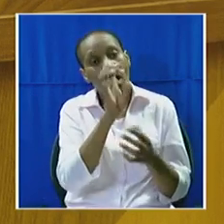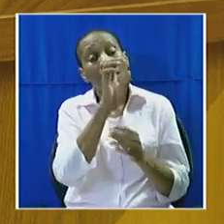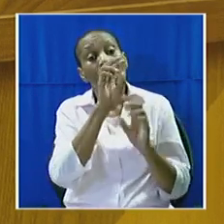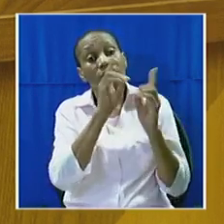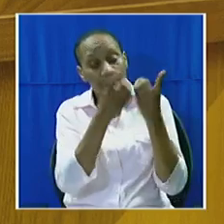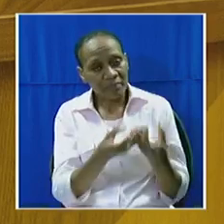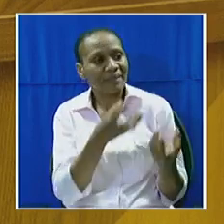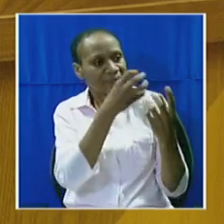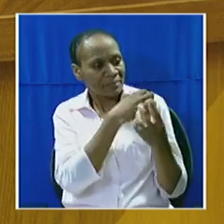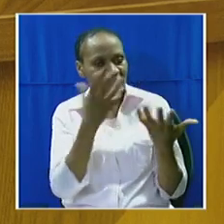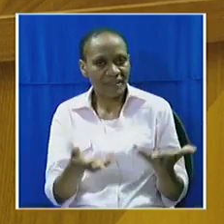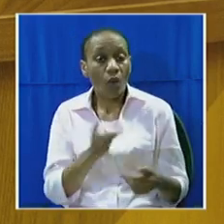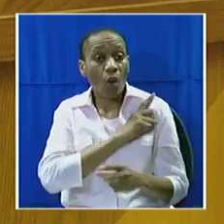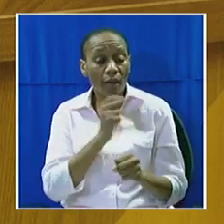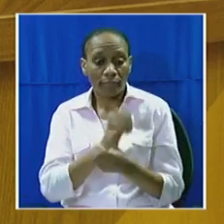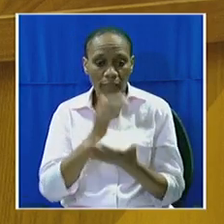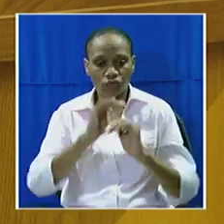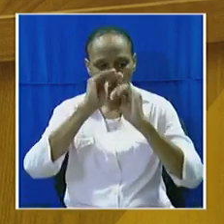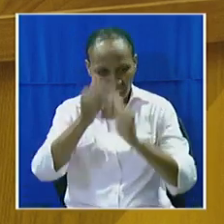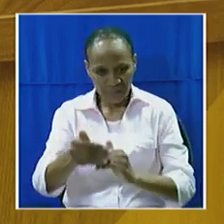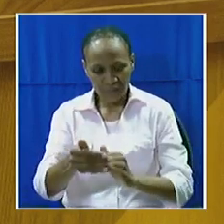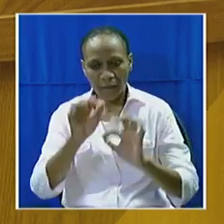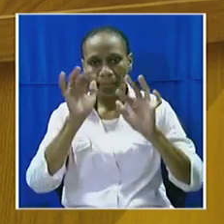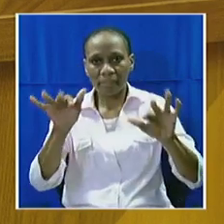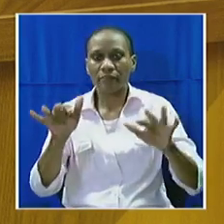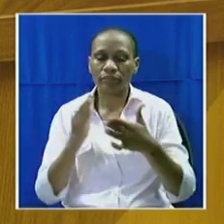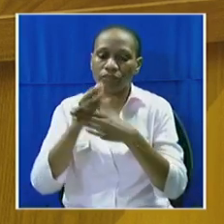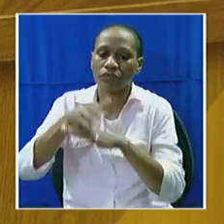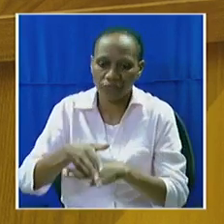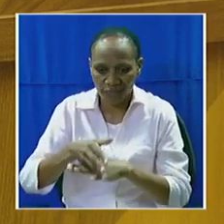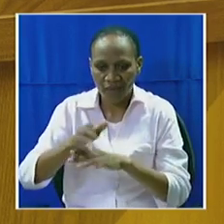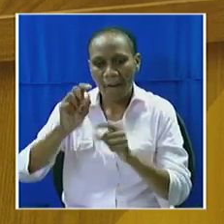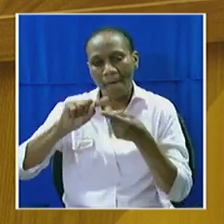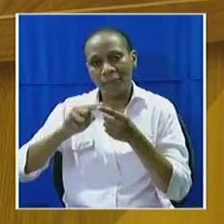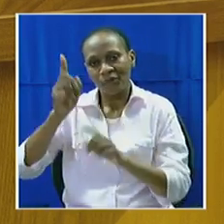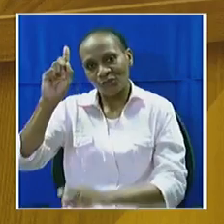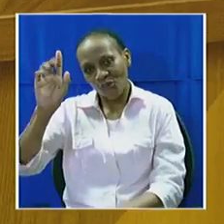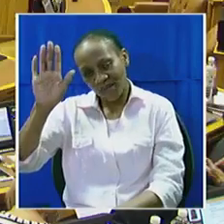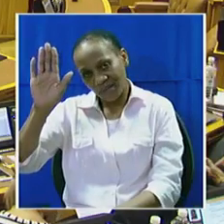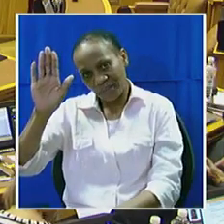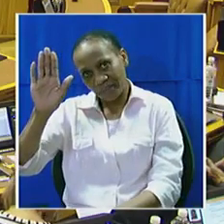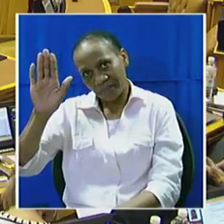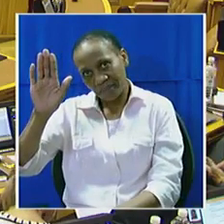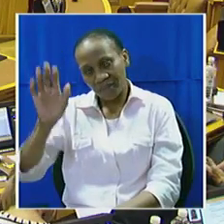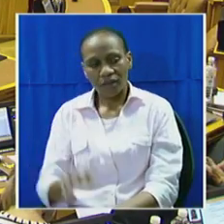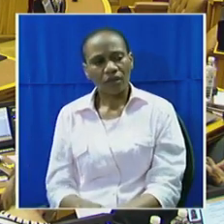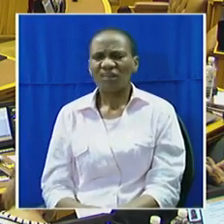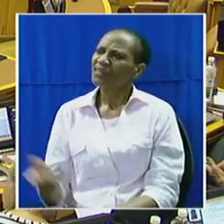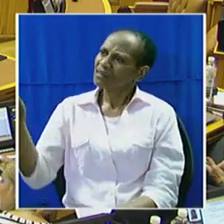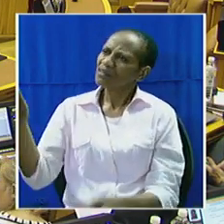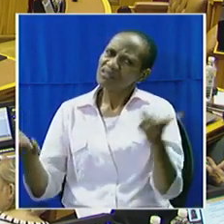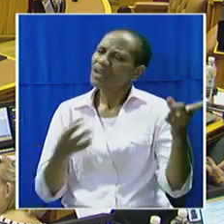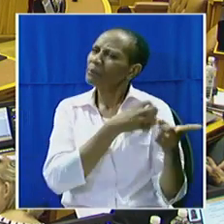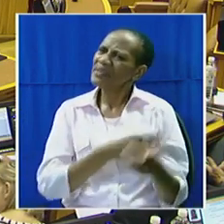and prioritize the lives of South Africans before your Point ego. of order. Yes, Honorable Deputy Member. Speaker, can the minister listen?